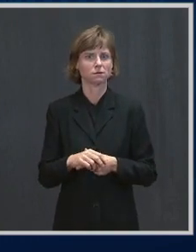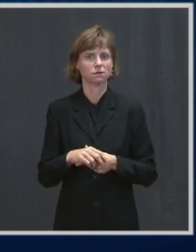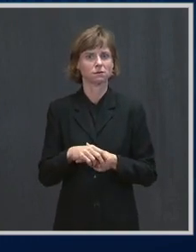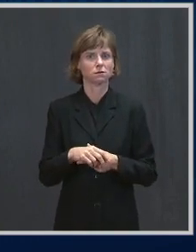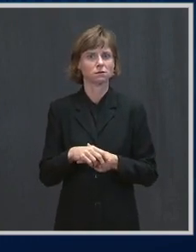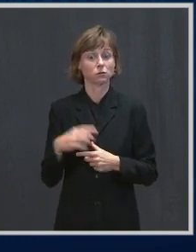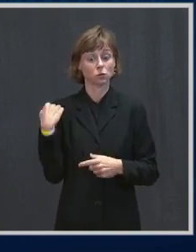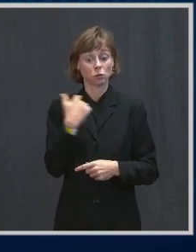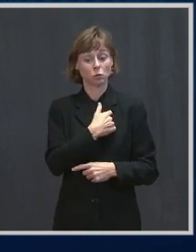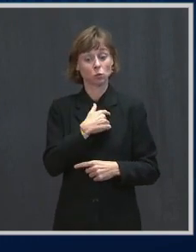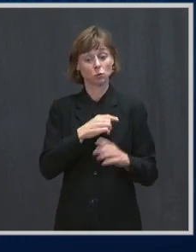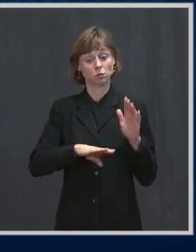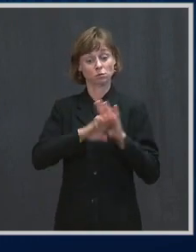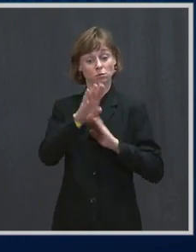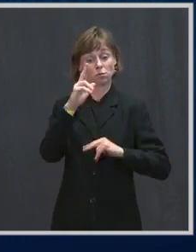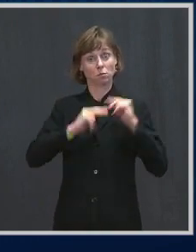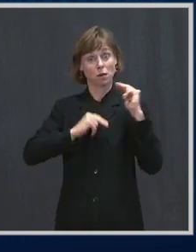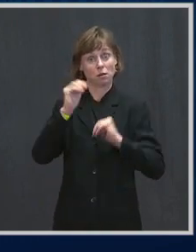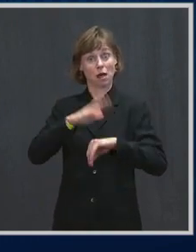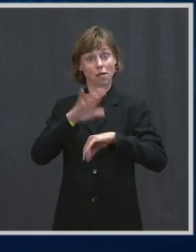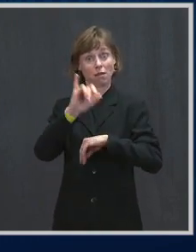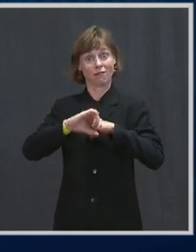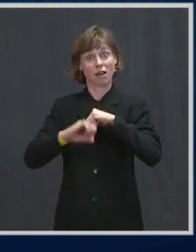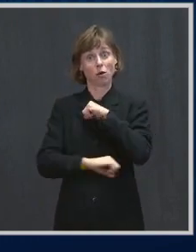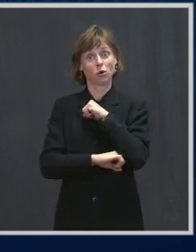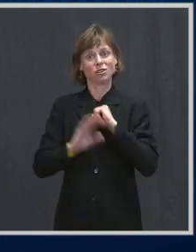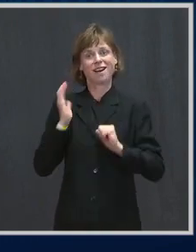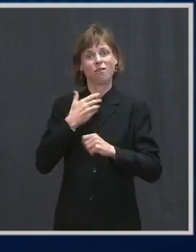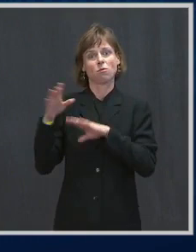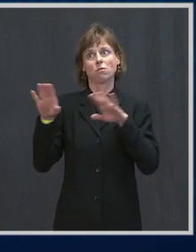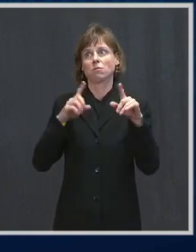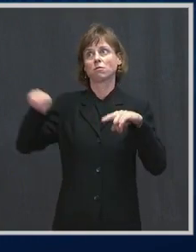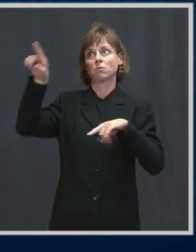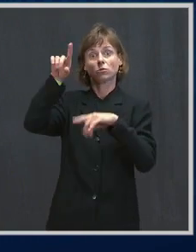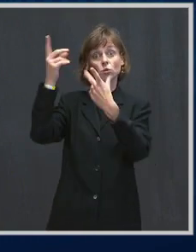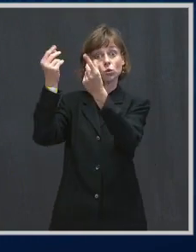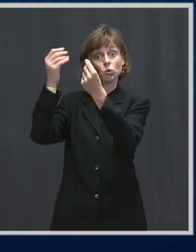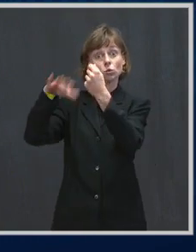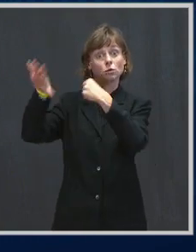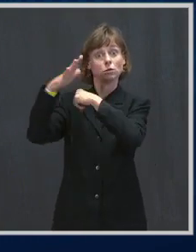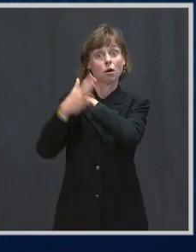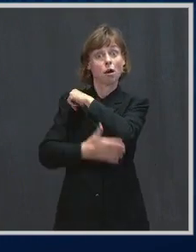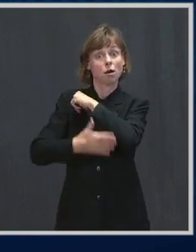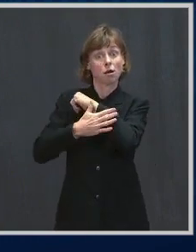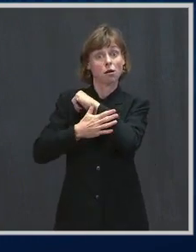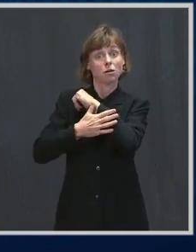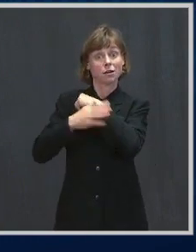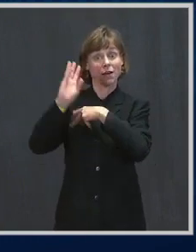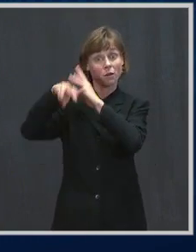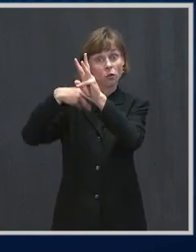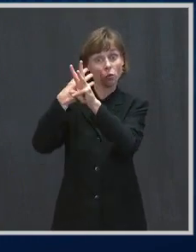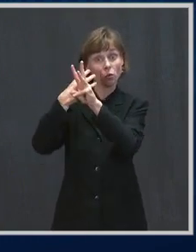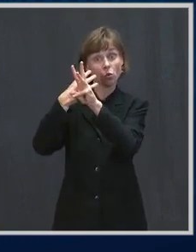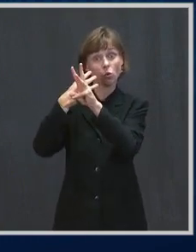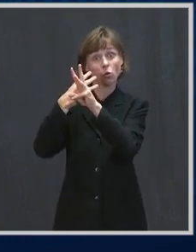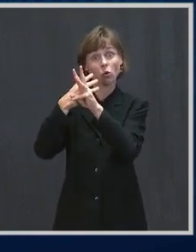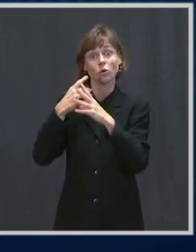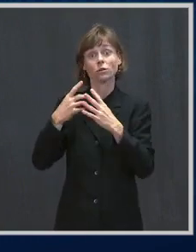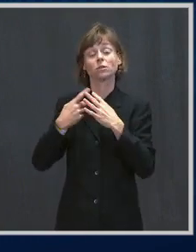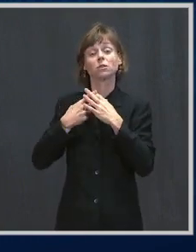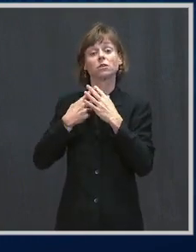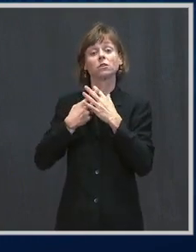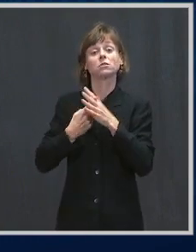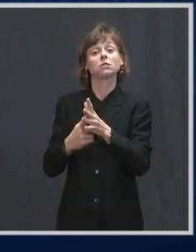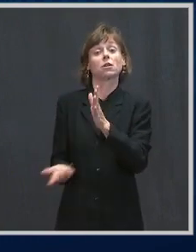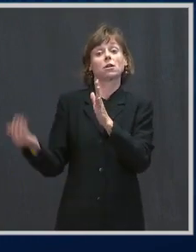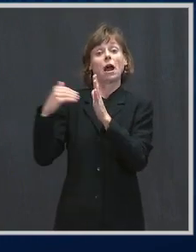that foundation both by what we do abroad, restoring our alliances and supporting international institutions,